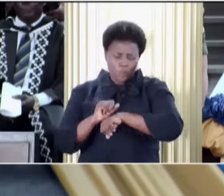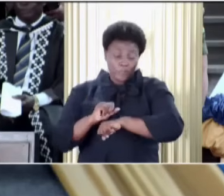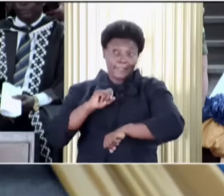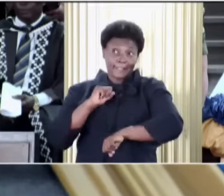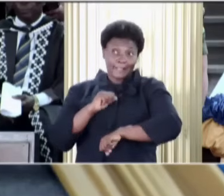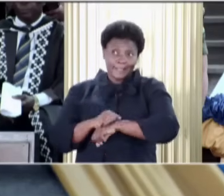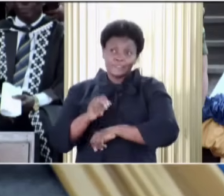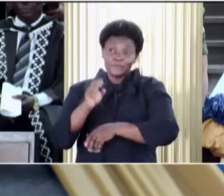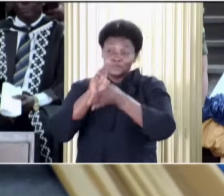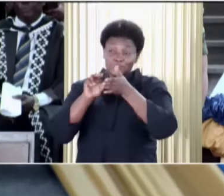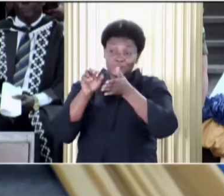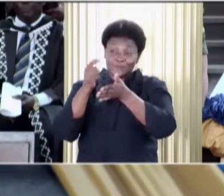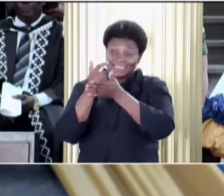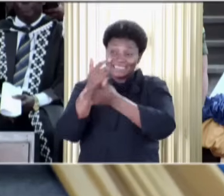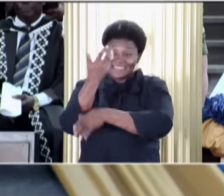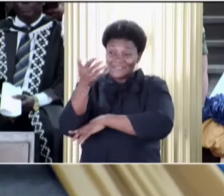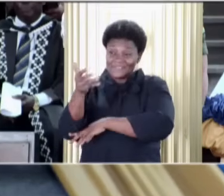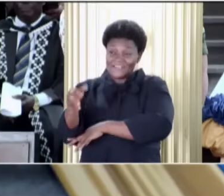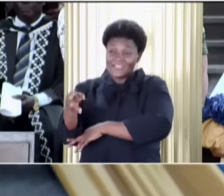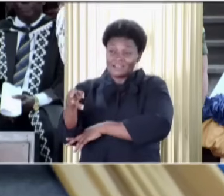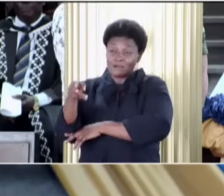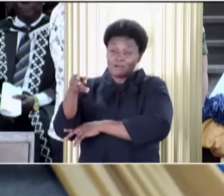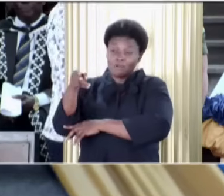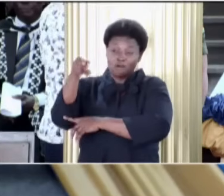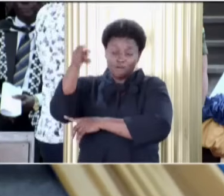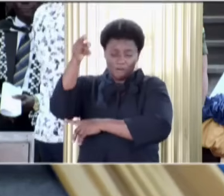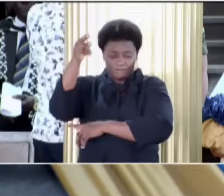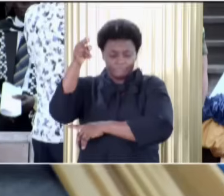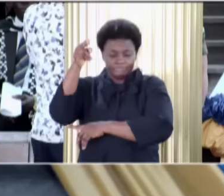the University of Ghana flying high.